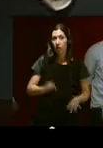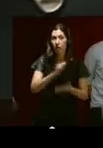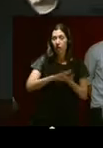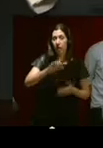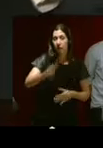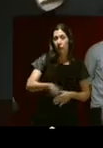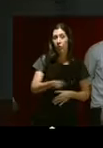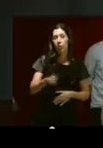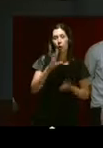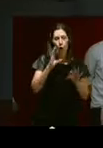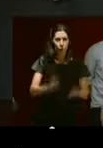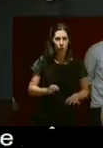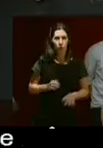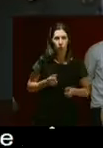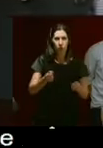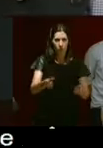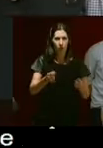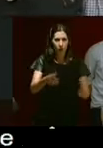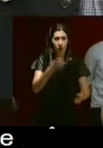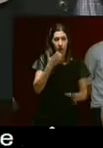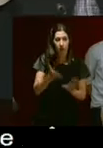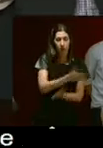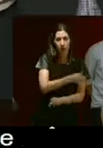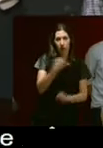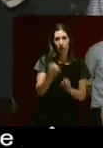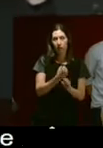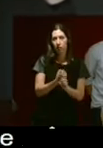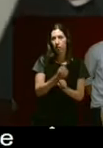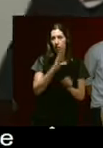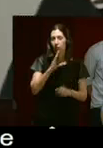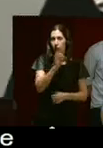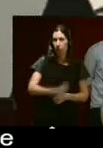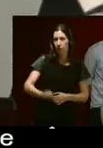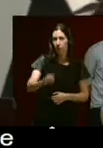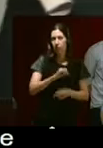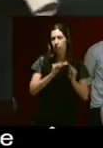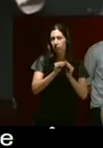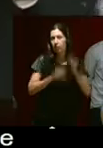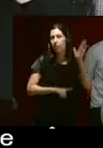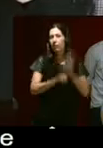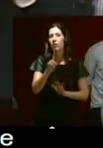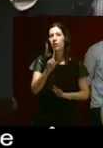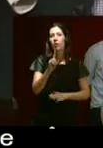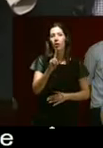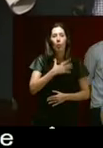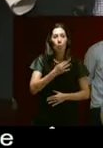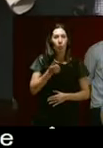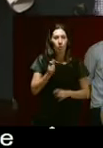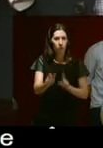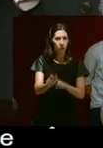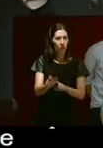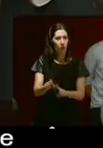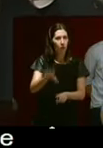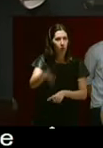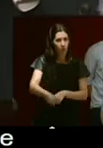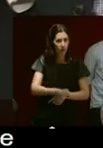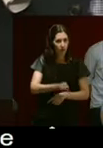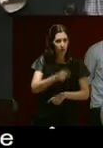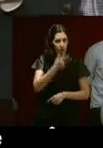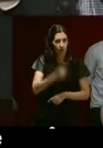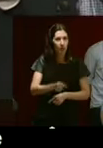application. I imagine it has a cost too, because it must have it. You've done a lot of effort in developing it,